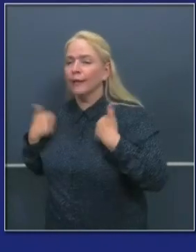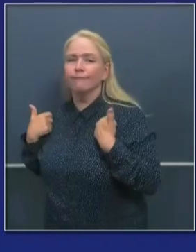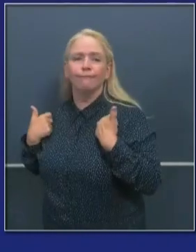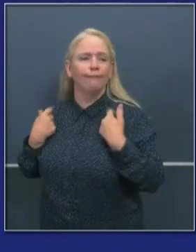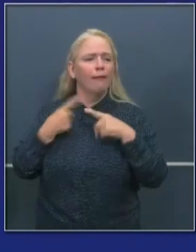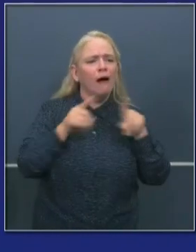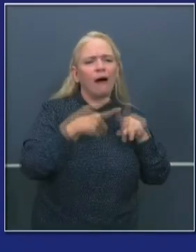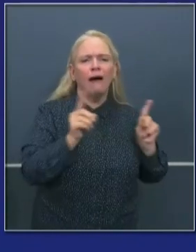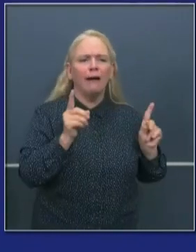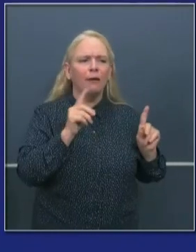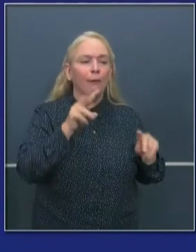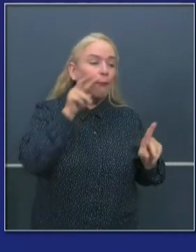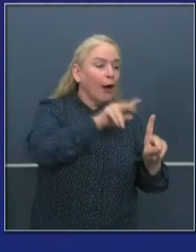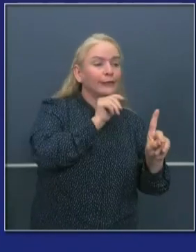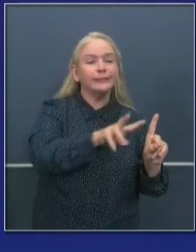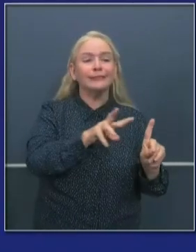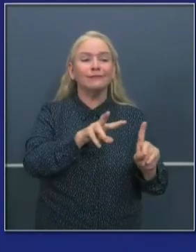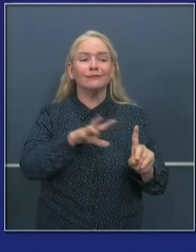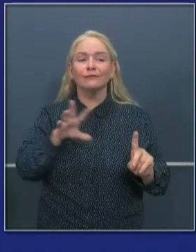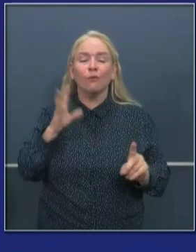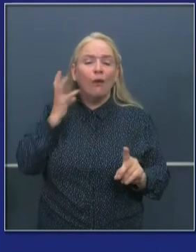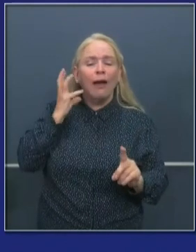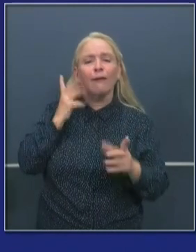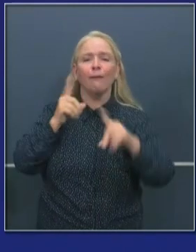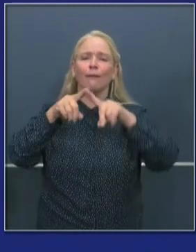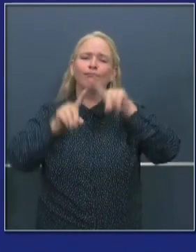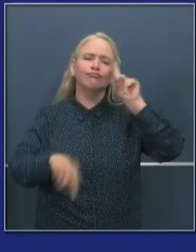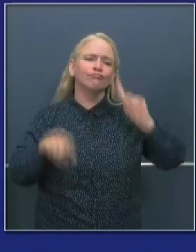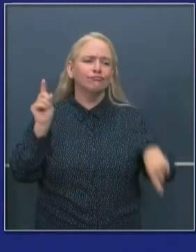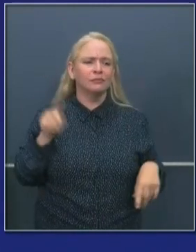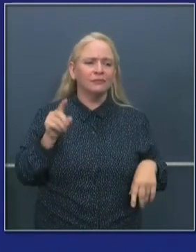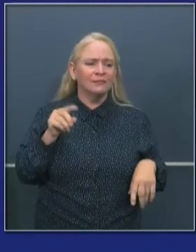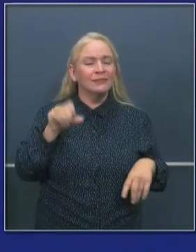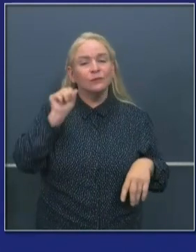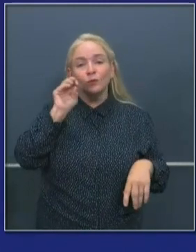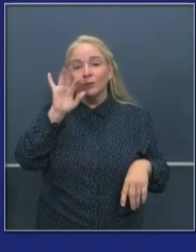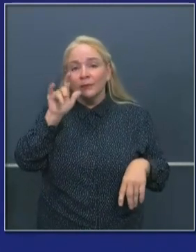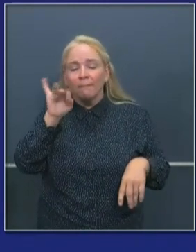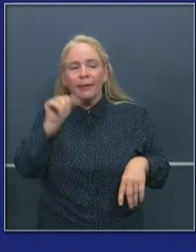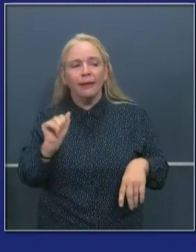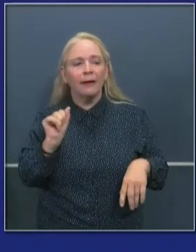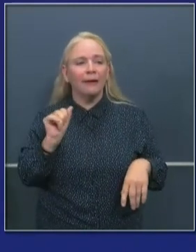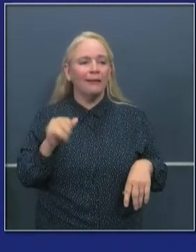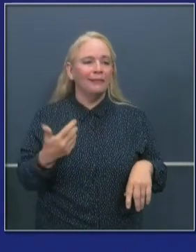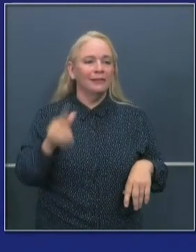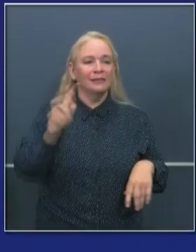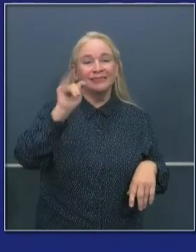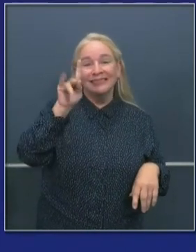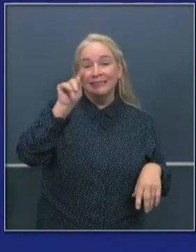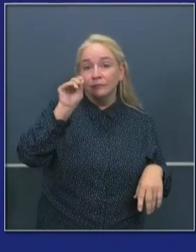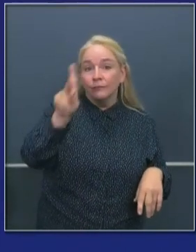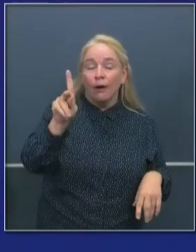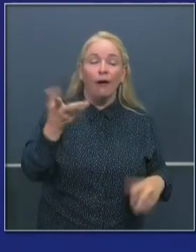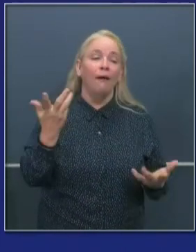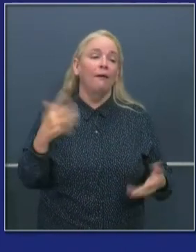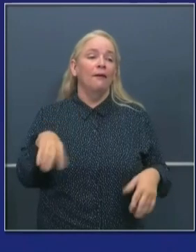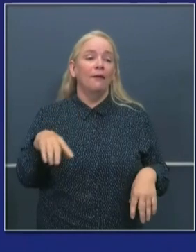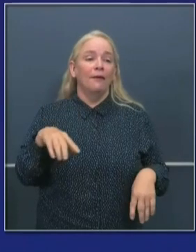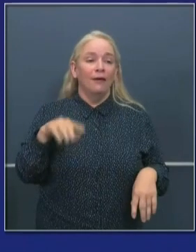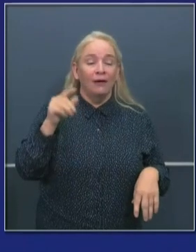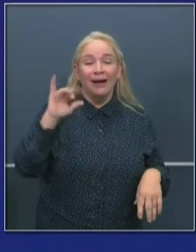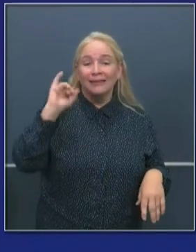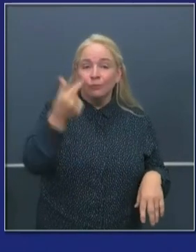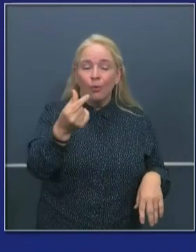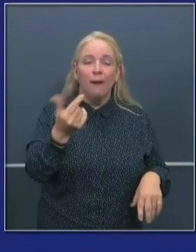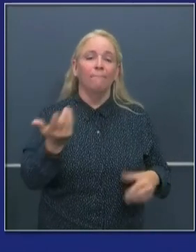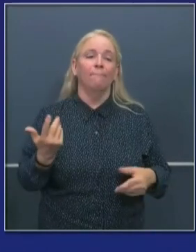watching broadcast TV, radio, or social media, if you're on TikTok or you're on Instagram, if you're doing more traditional social media